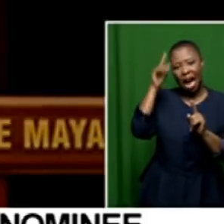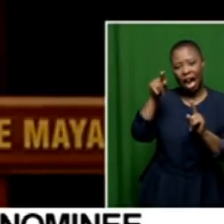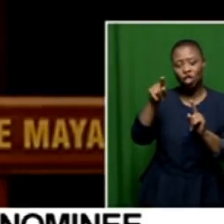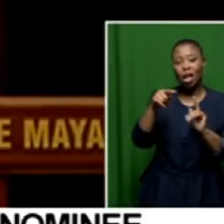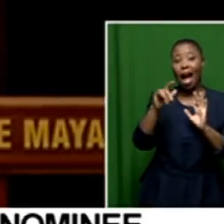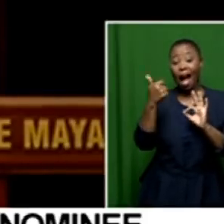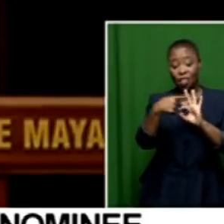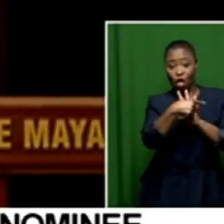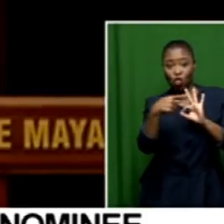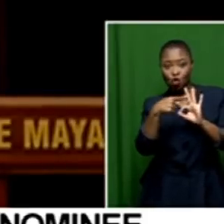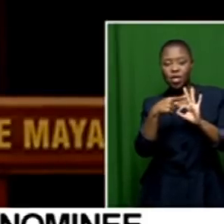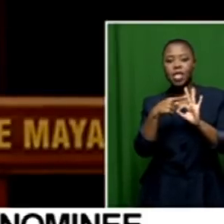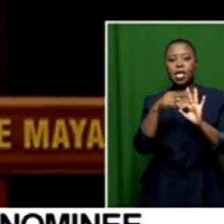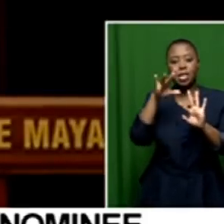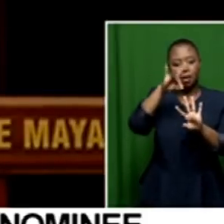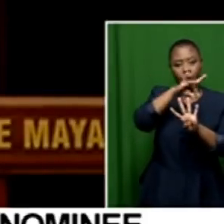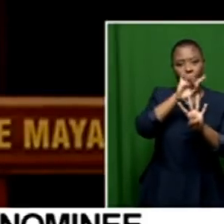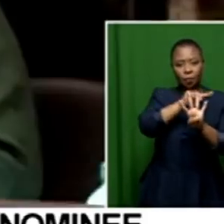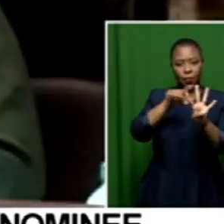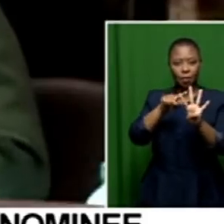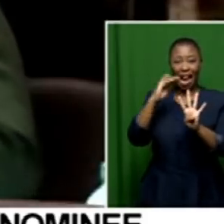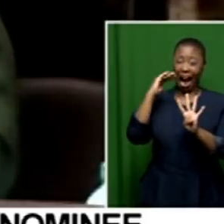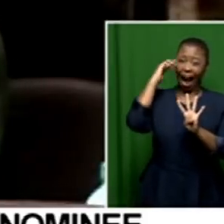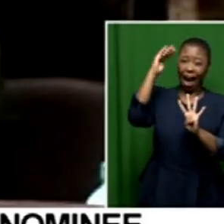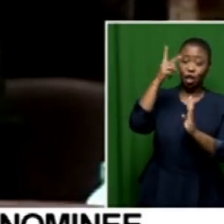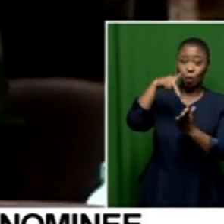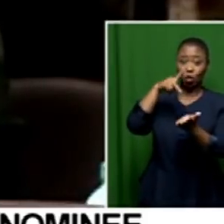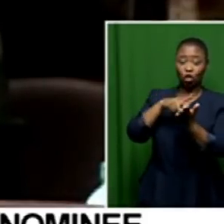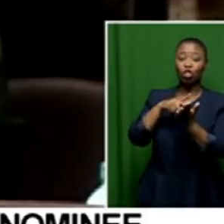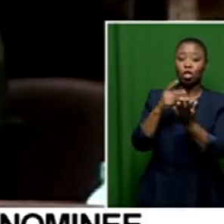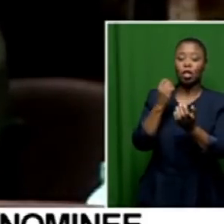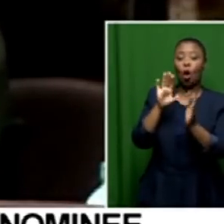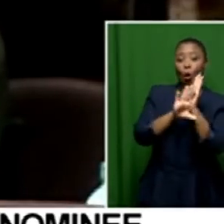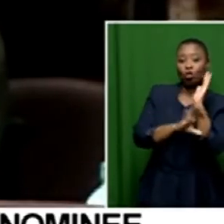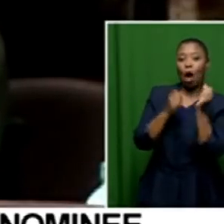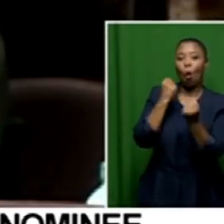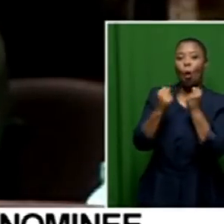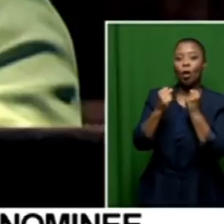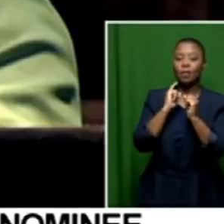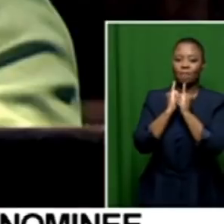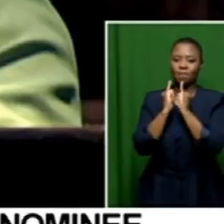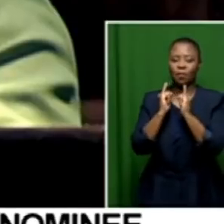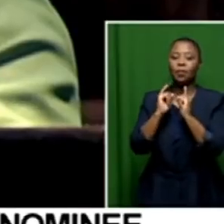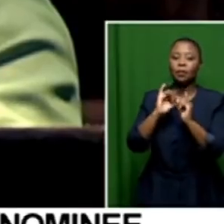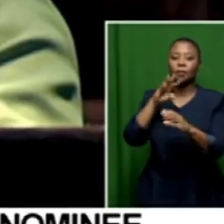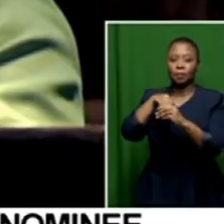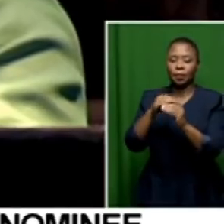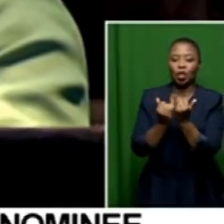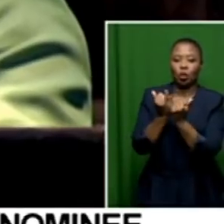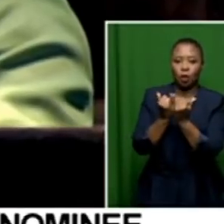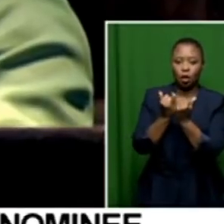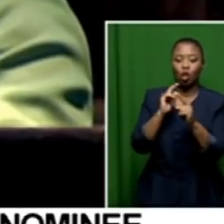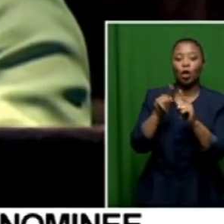other candidates to compete for the highest position in the Constitutional Court. His 12-year non-renewable term